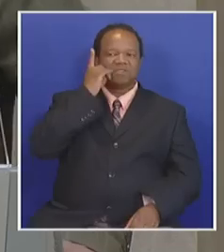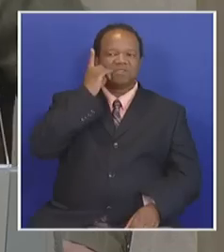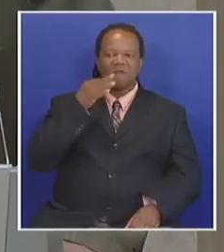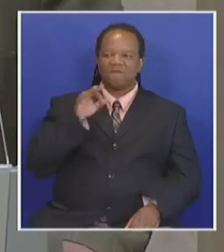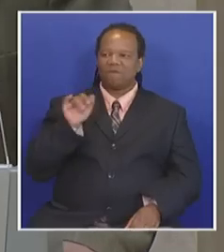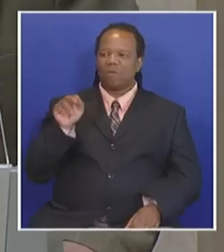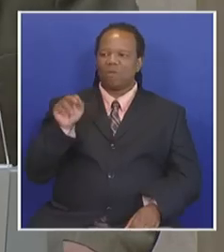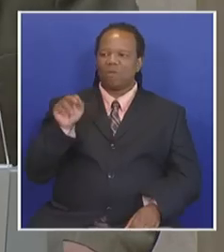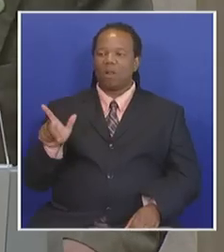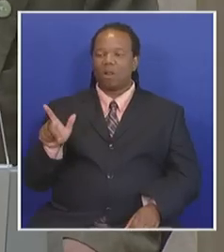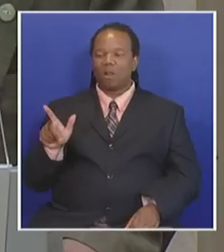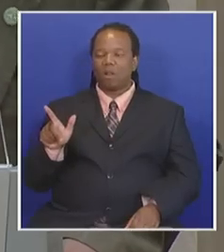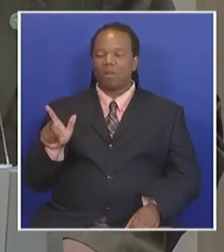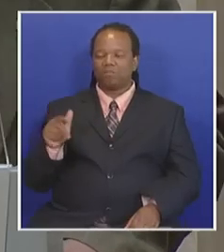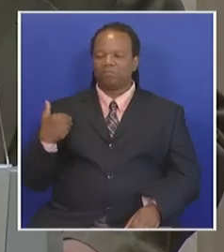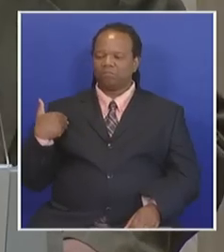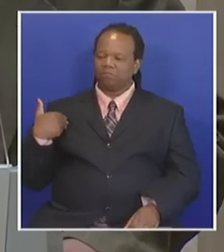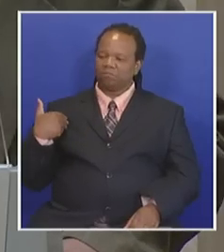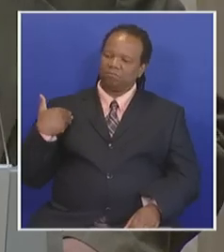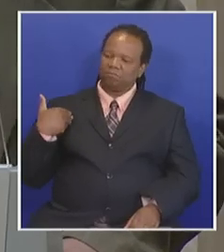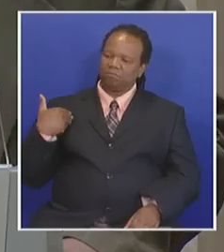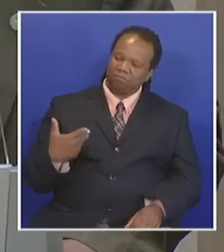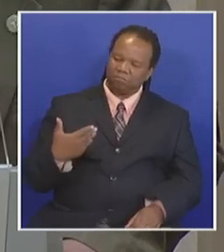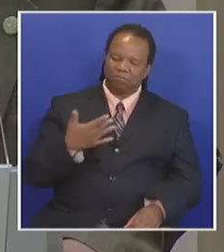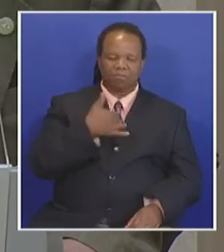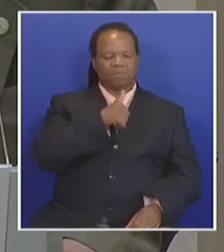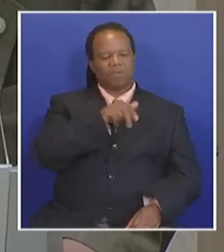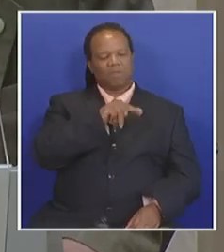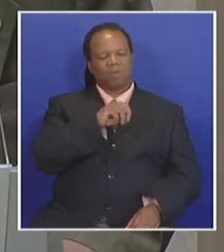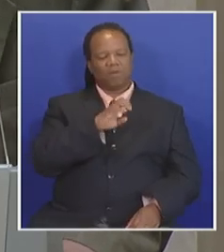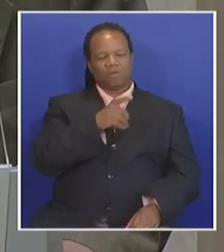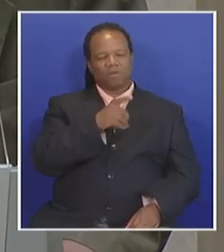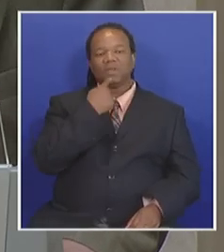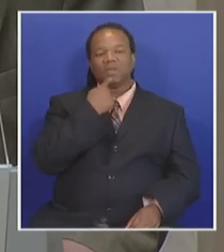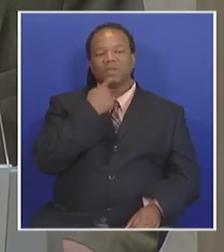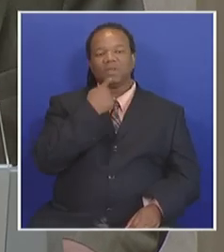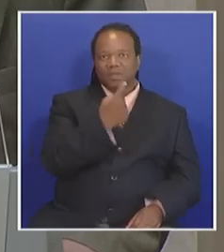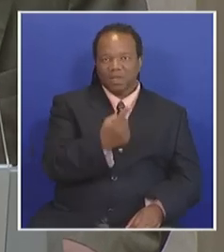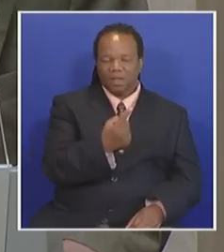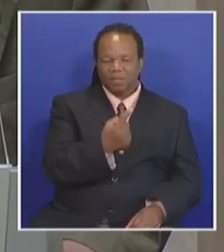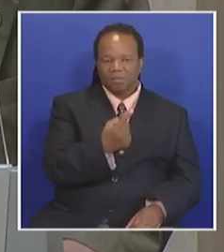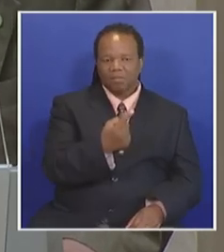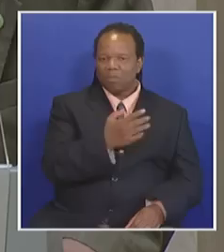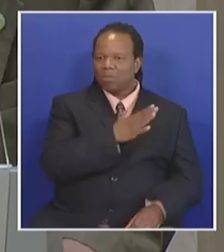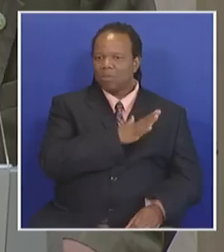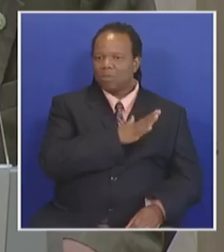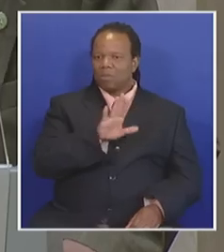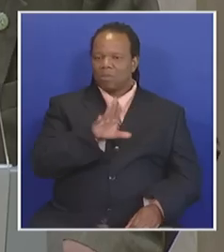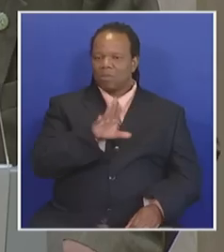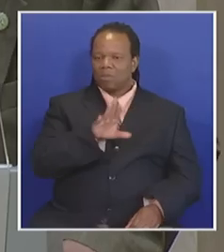Since our formation, the ANC unequivocally stated its objection and hatred of